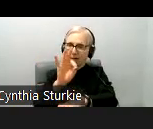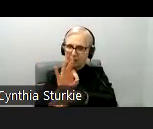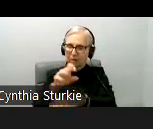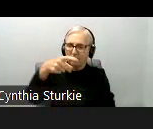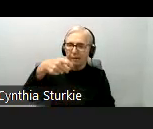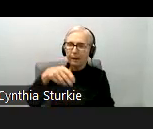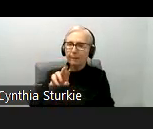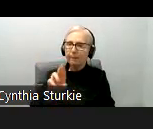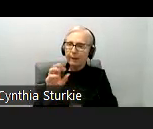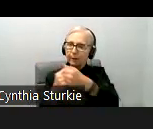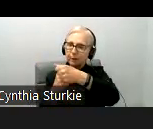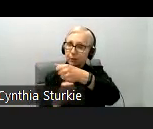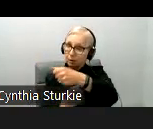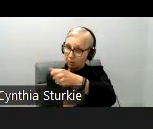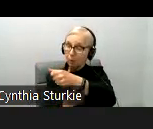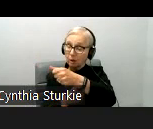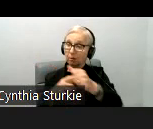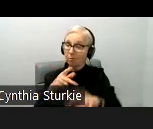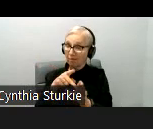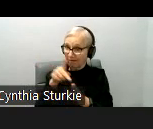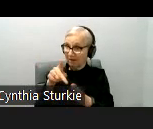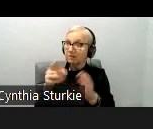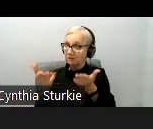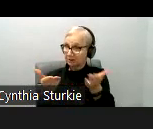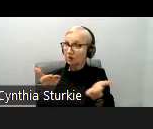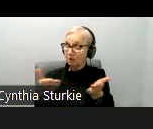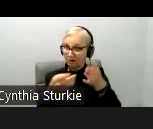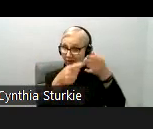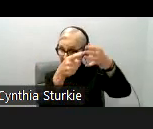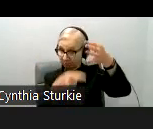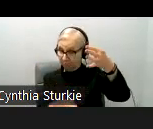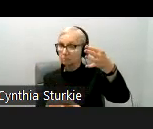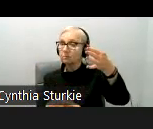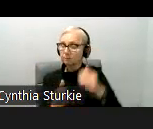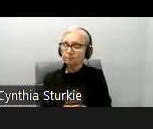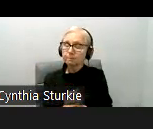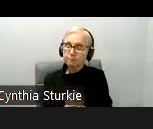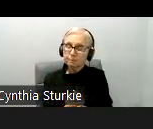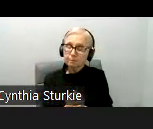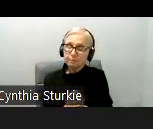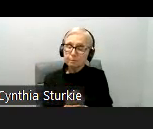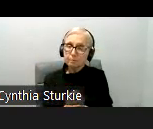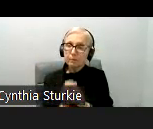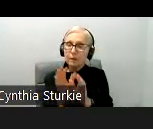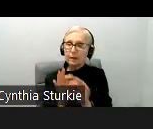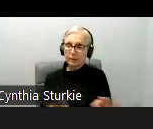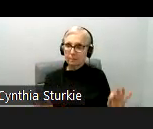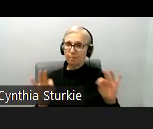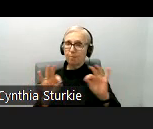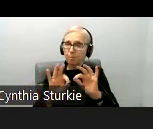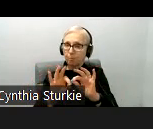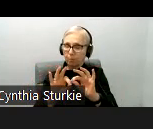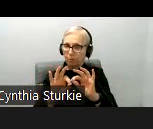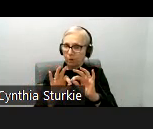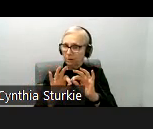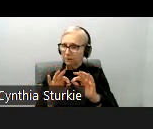may serve. And so we use that here. And also importantly in this piece, and this was a